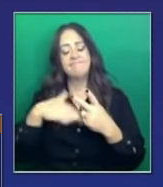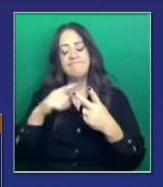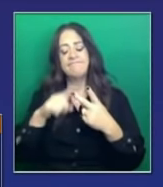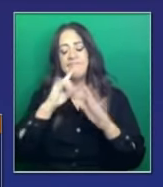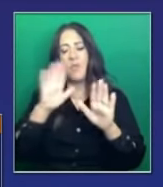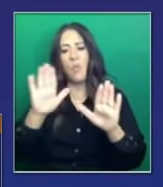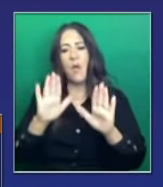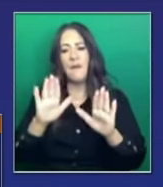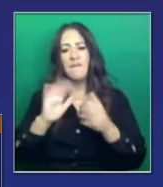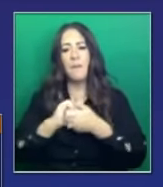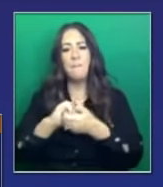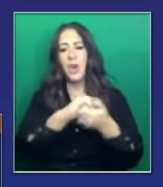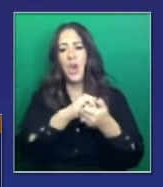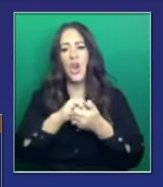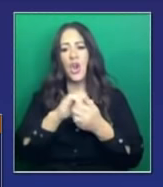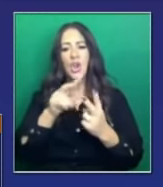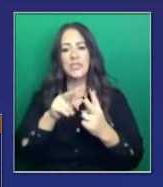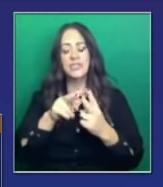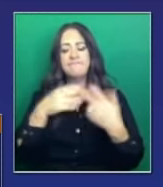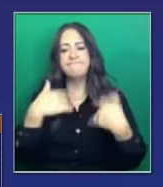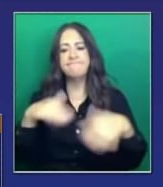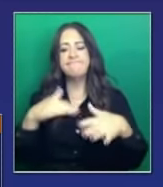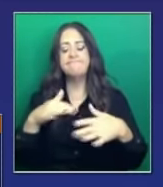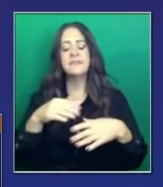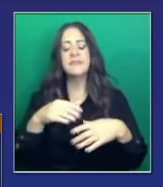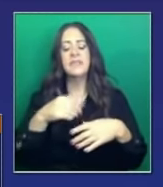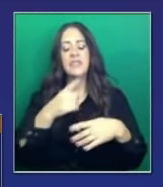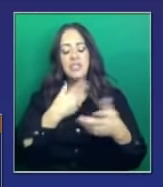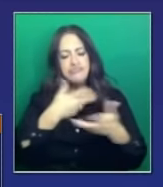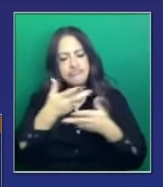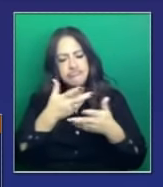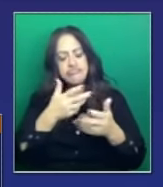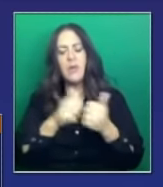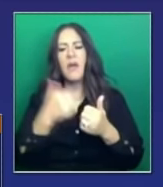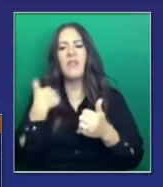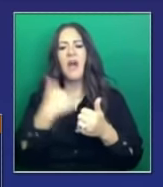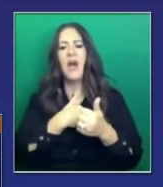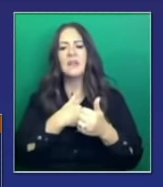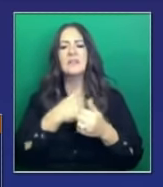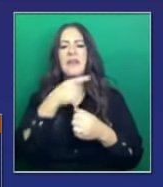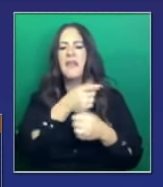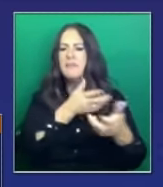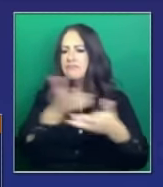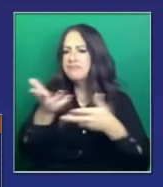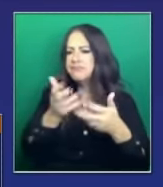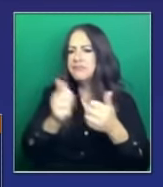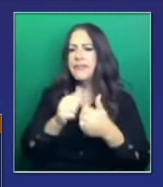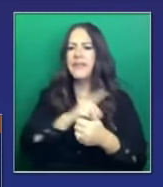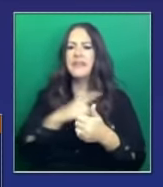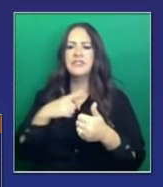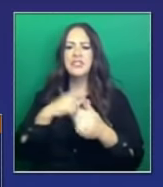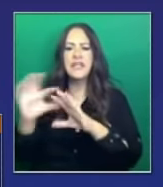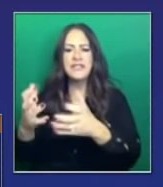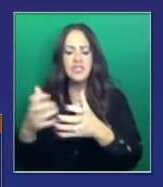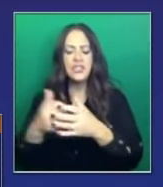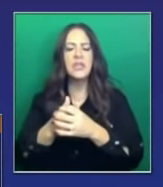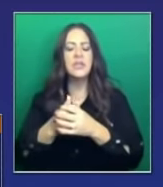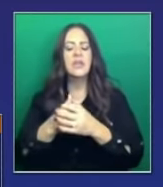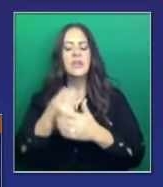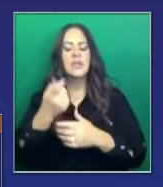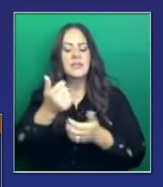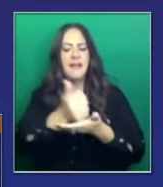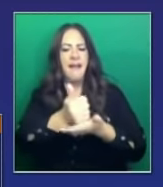partners in terms of engaging through the legislative frame in a very iterative process to help us develop the framework